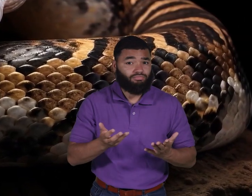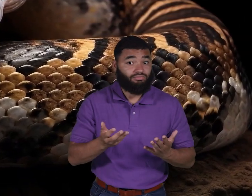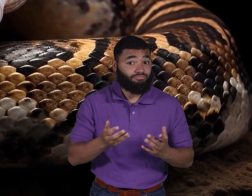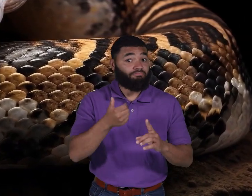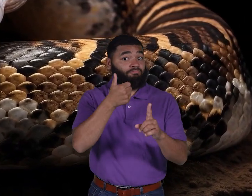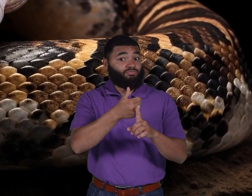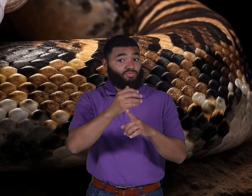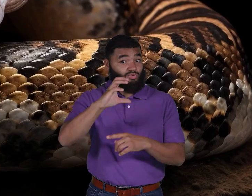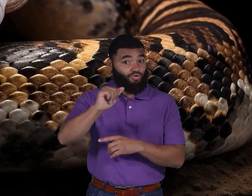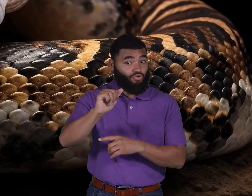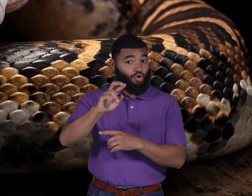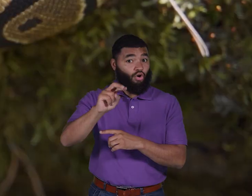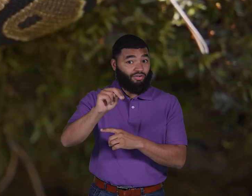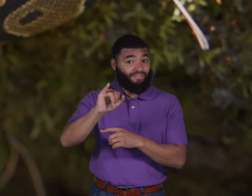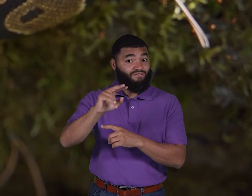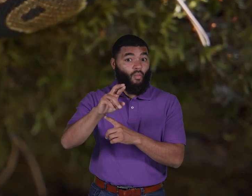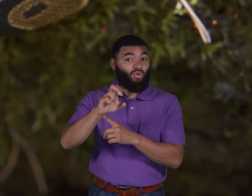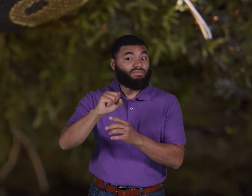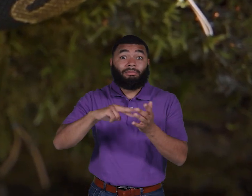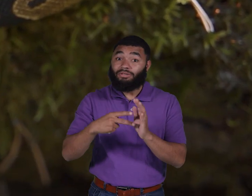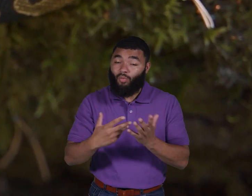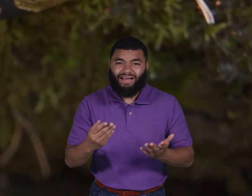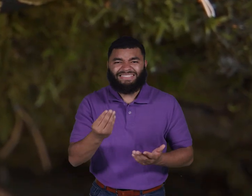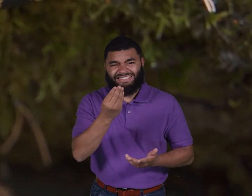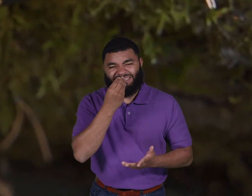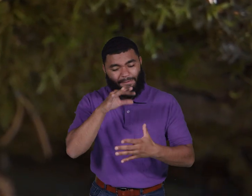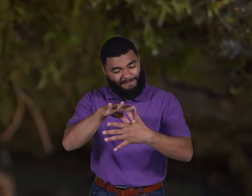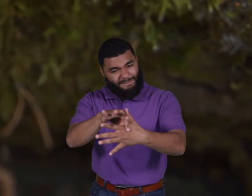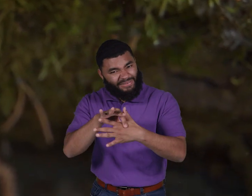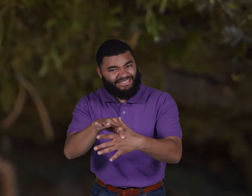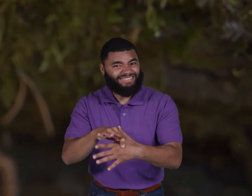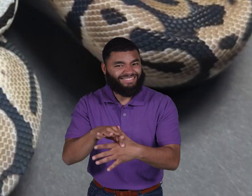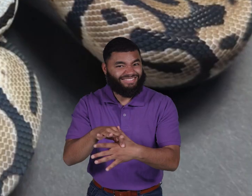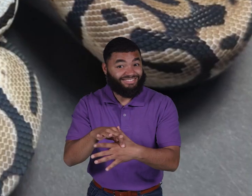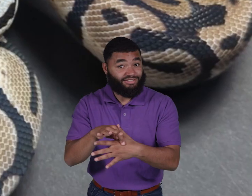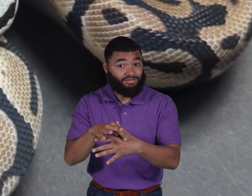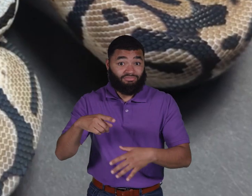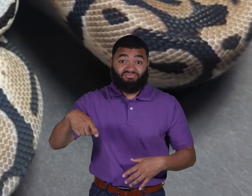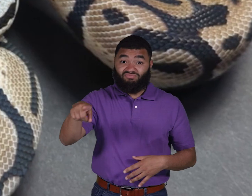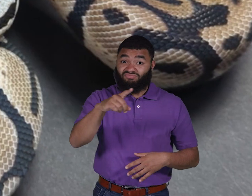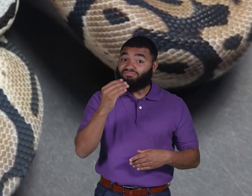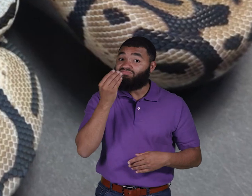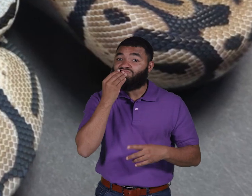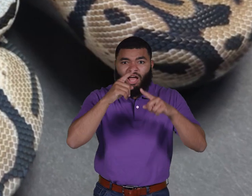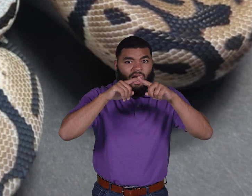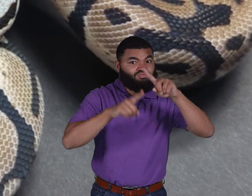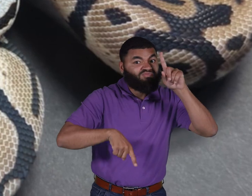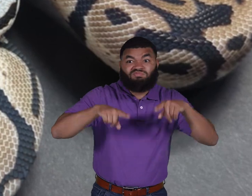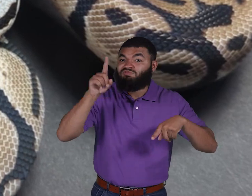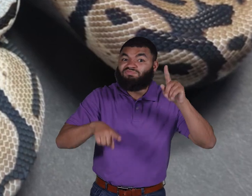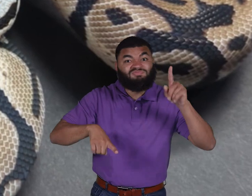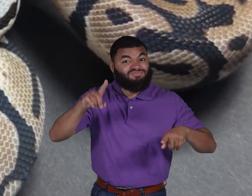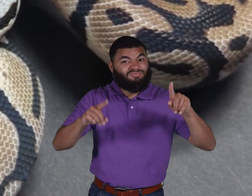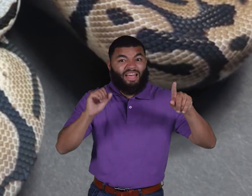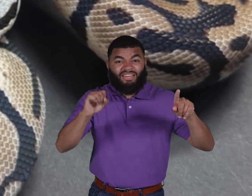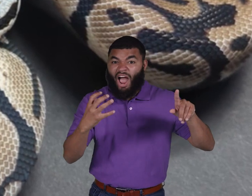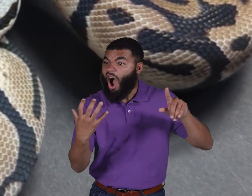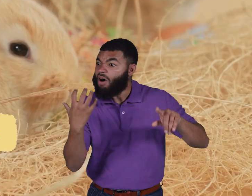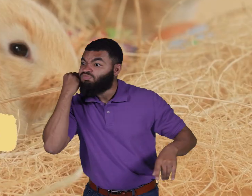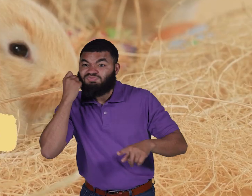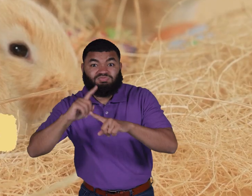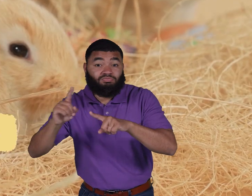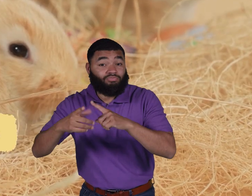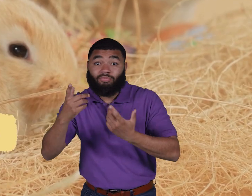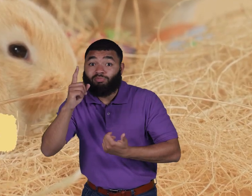Pythons are carnivores, which means they eat meat. They have a varied diet and can gobble up animals